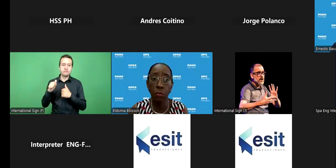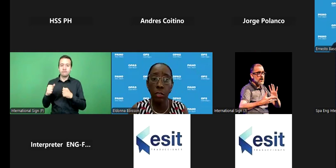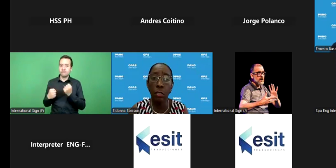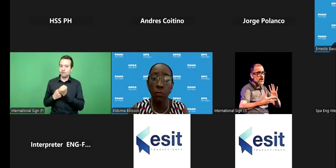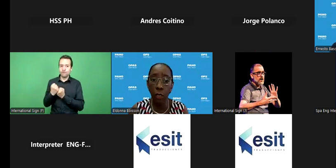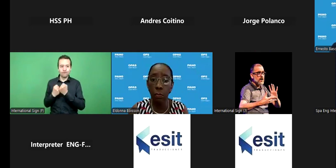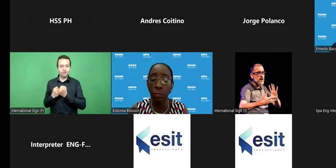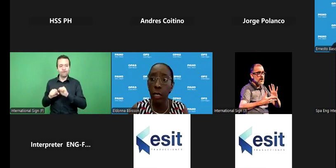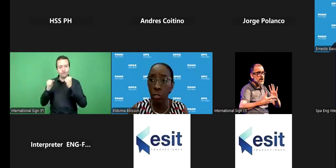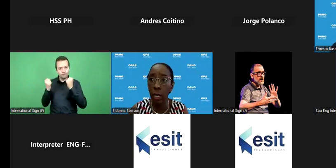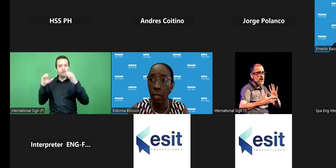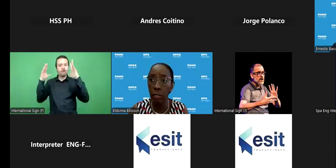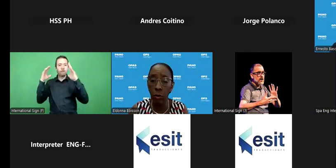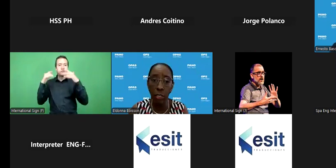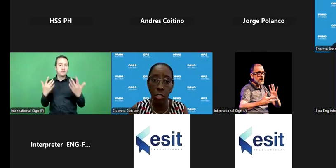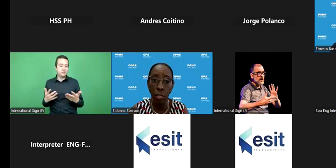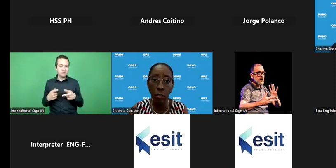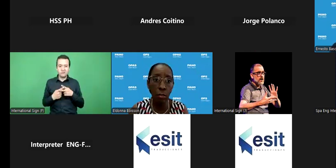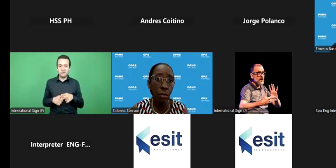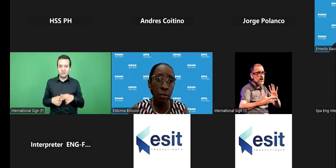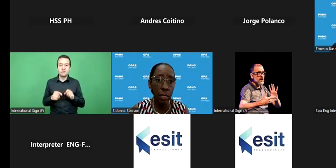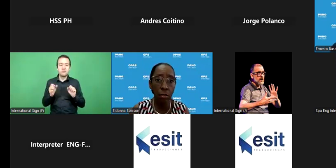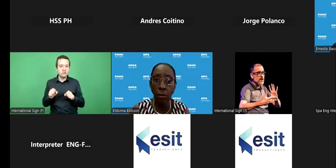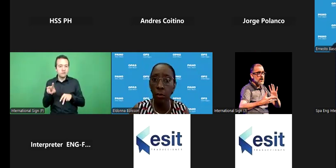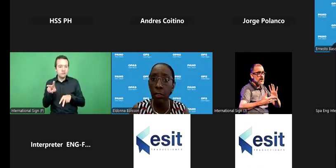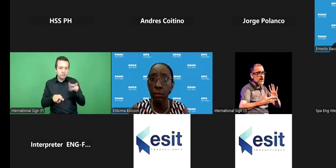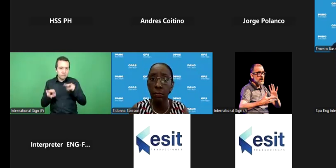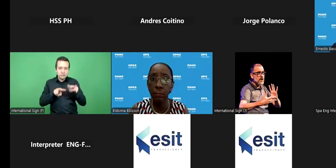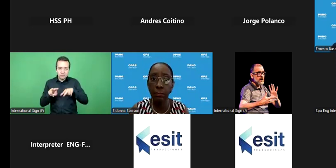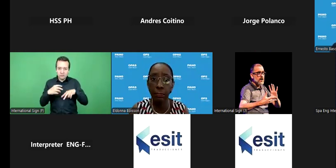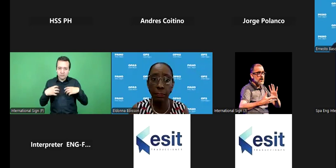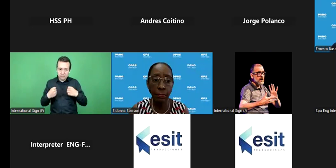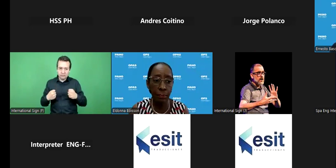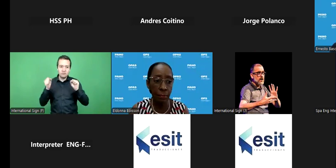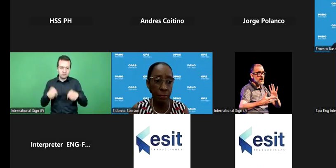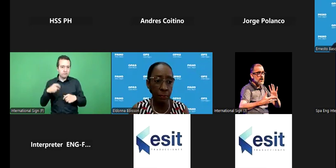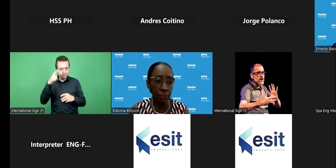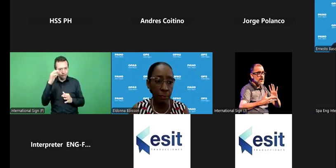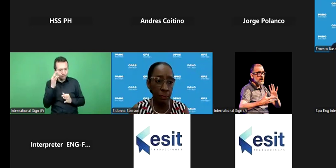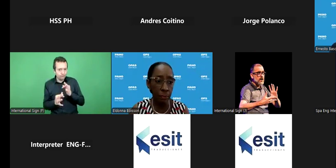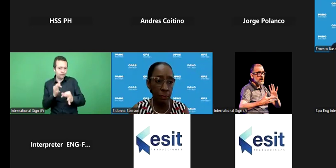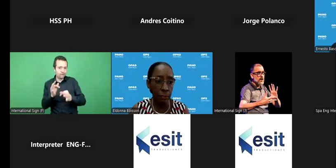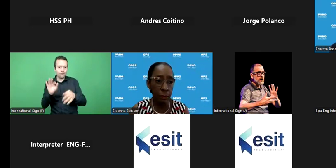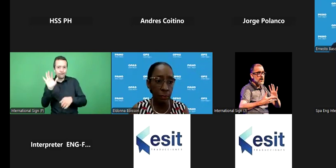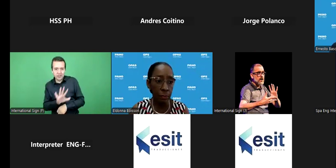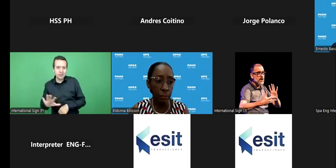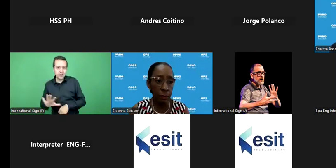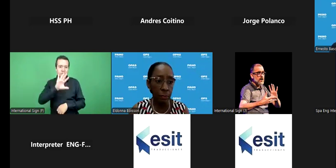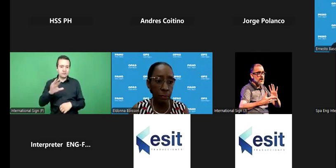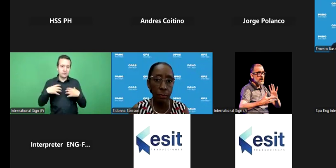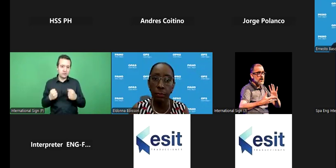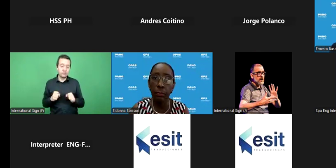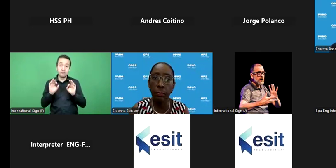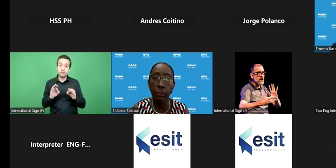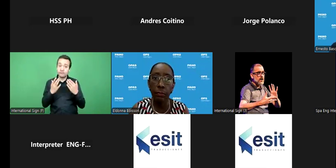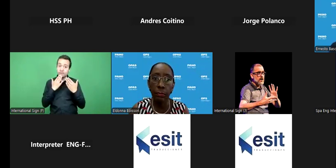to use it to develop national health strategies. Thank you, Gabriel. Thank you, Aldona. Very happy to hear that everything